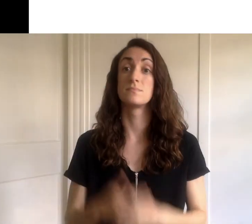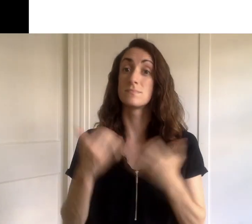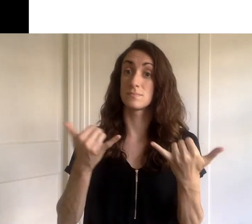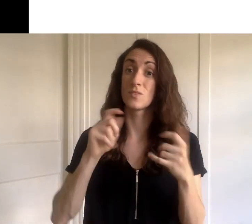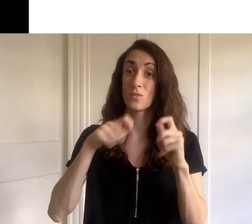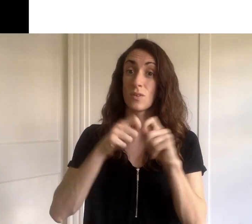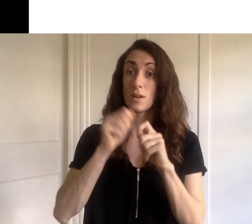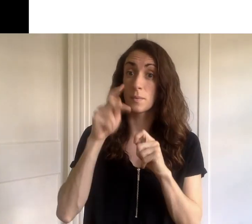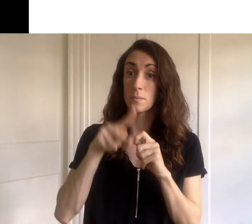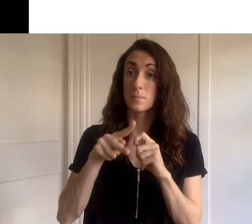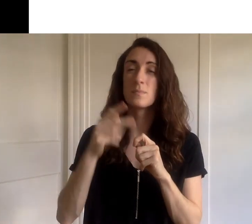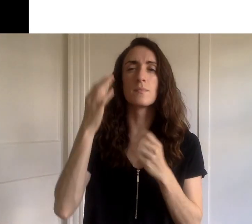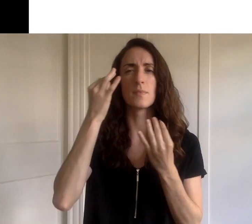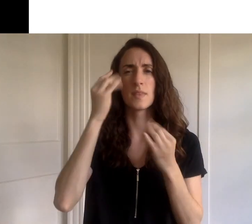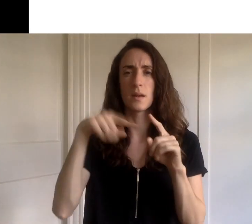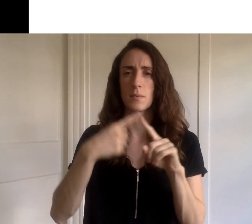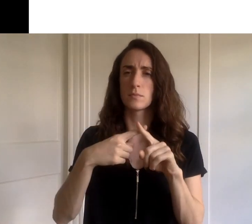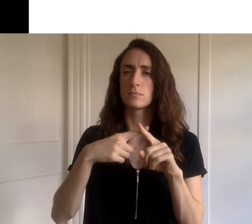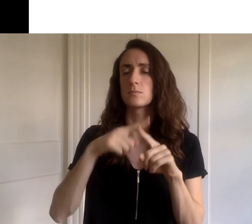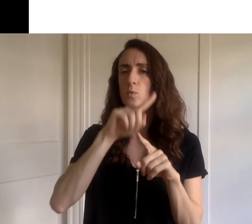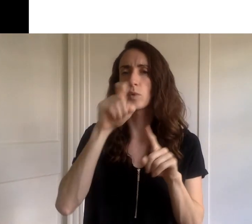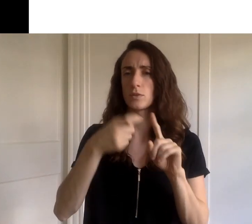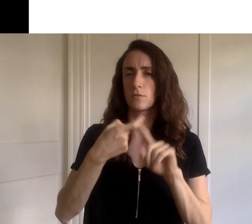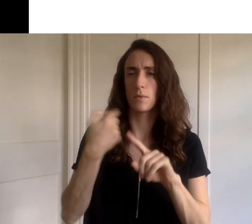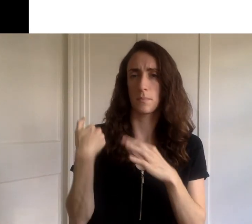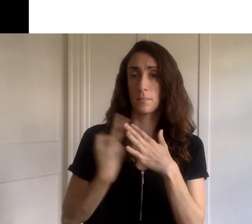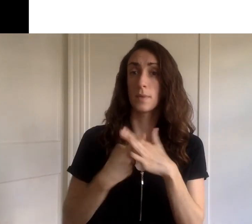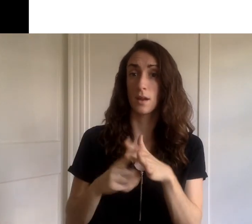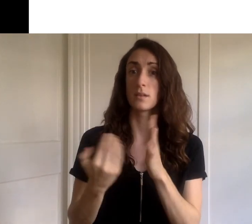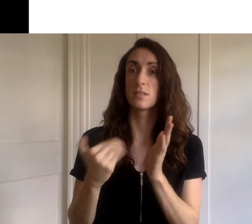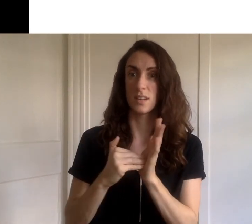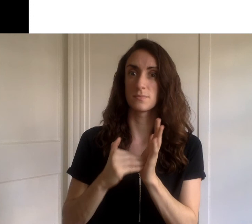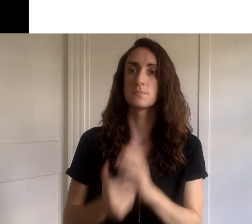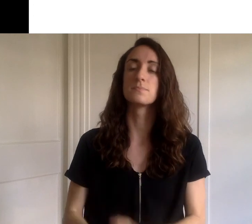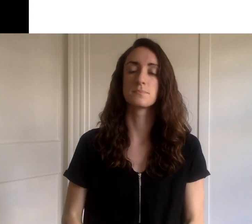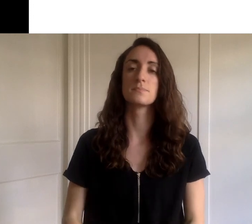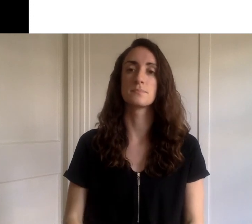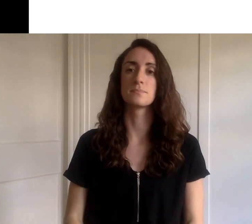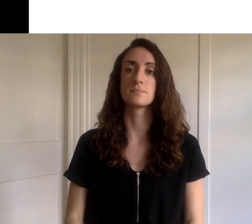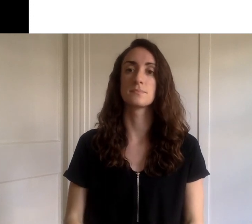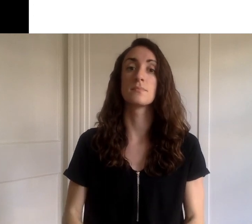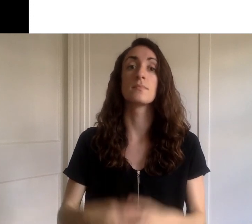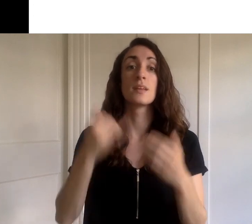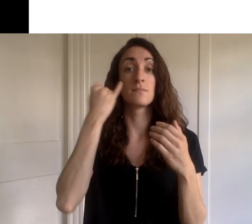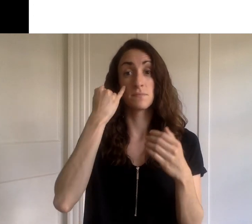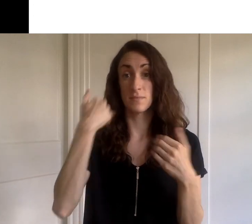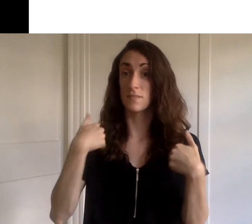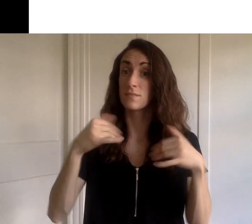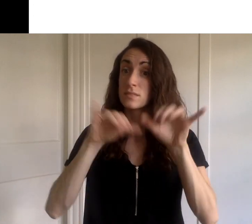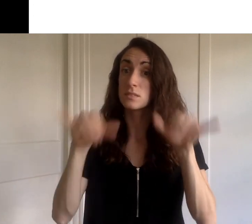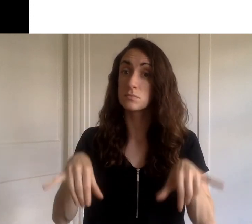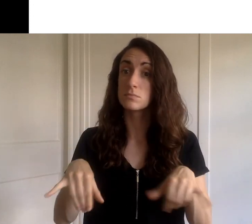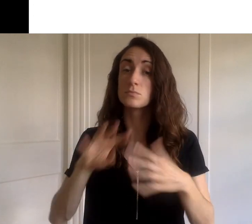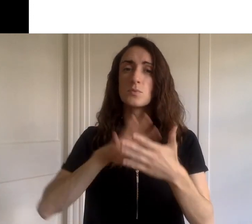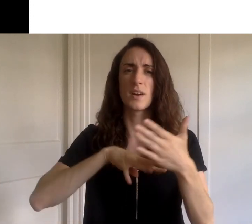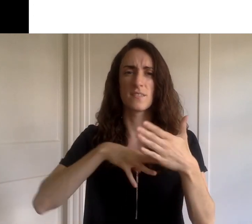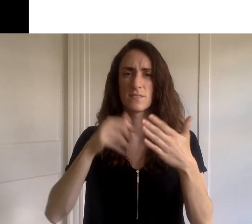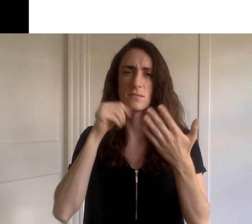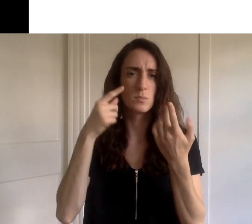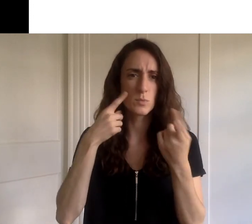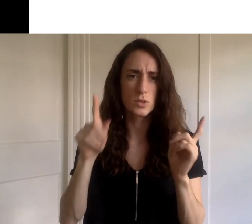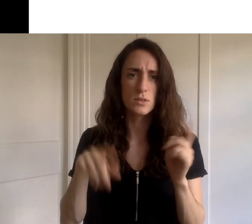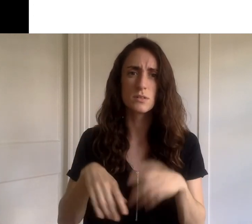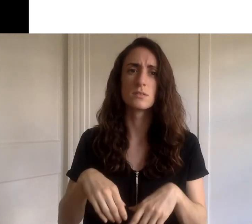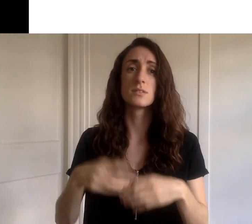So now to wrap up, let's think about that question from the beginning of the video again. If we have a system of linear equations, and it's not a good candidate